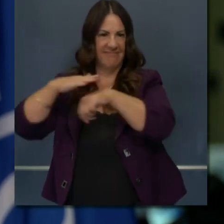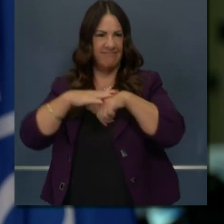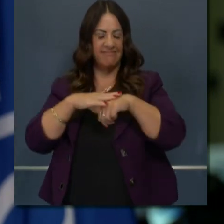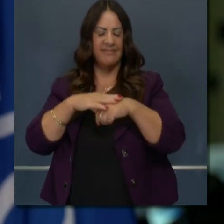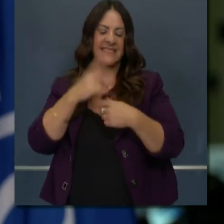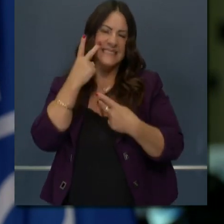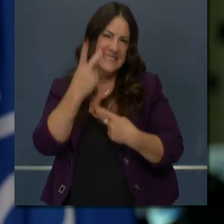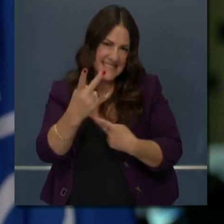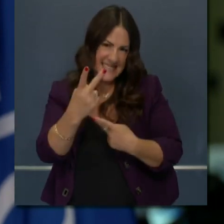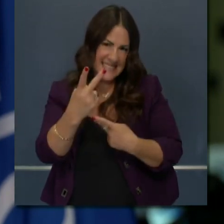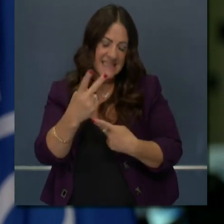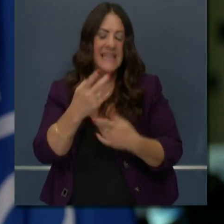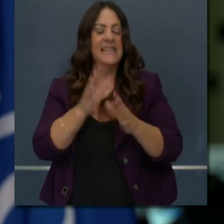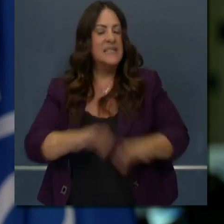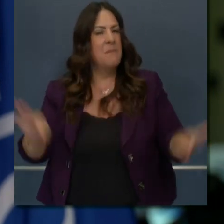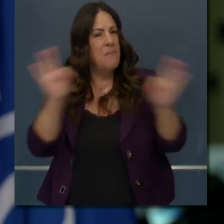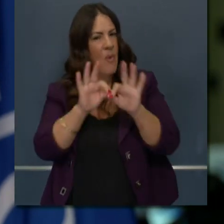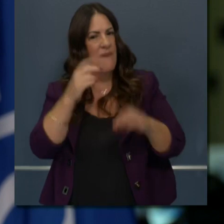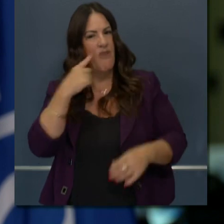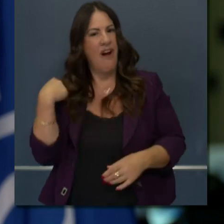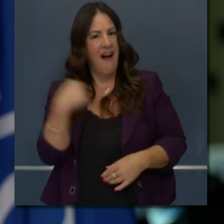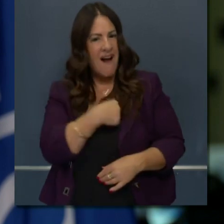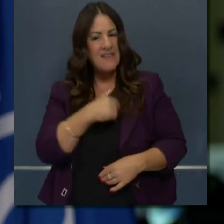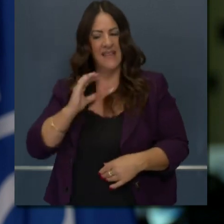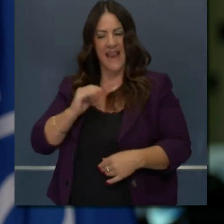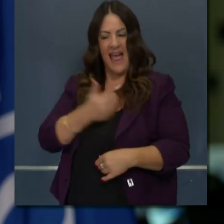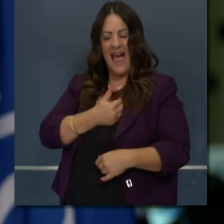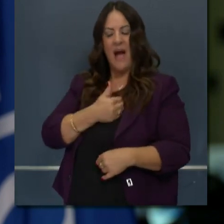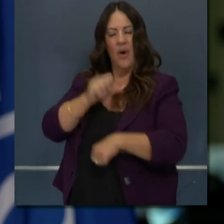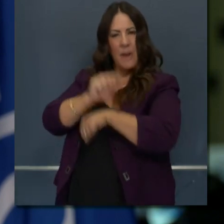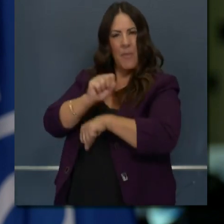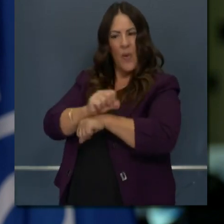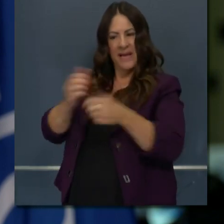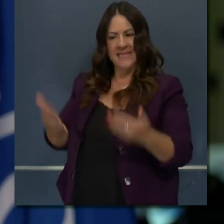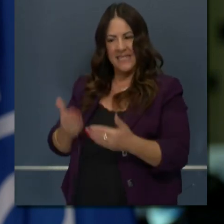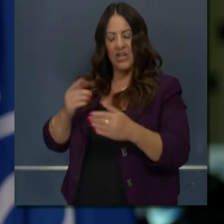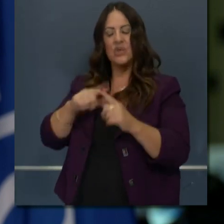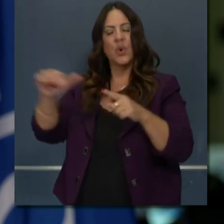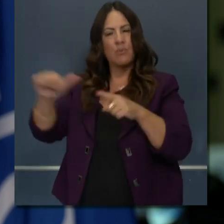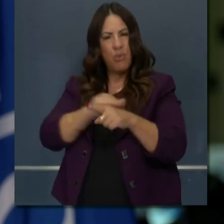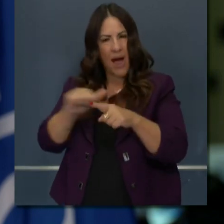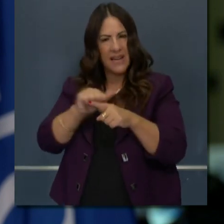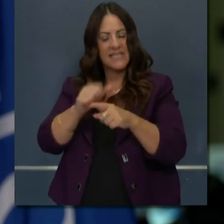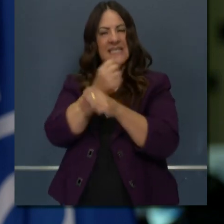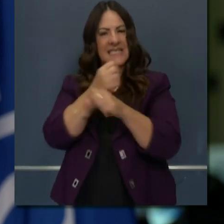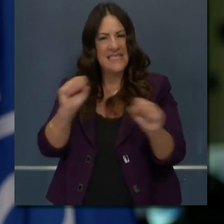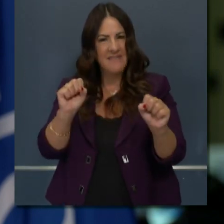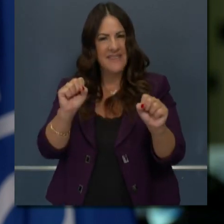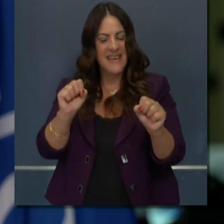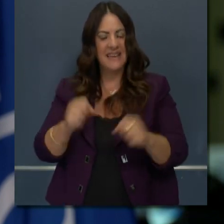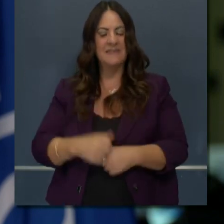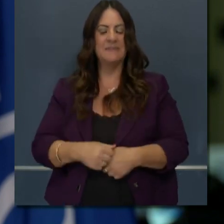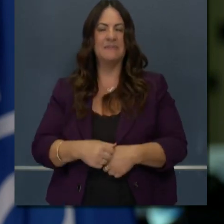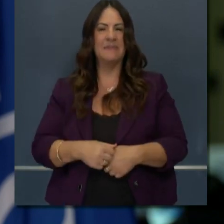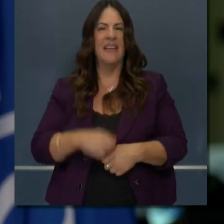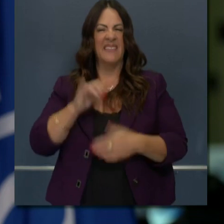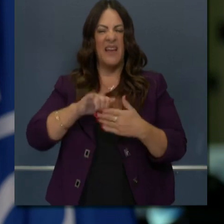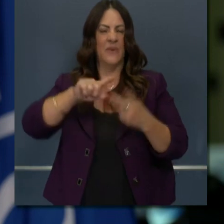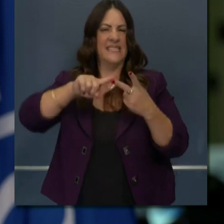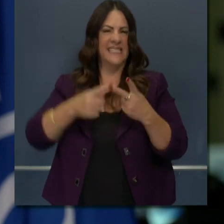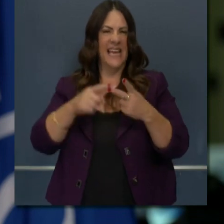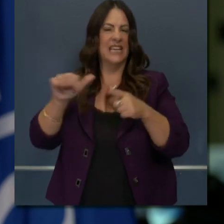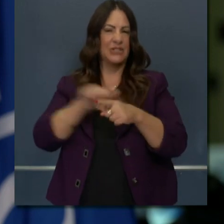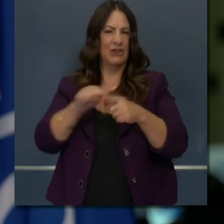important for us and for our staff to practice earthquake safety. So we had another drop, cover, and hold on drill.